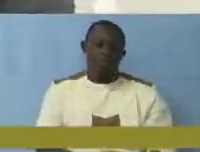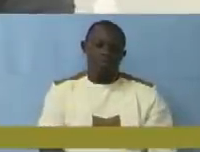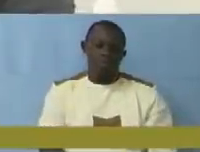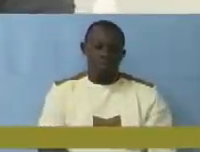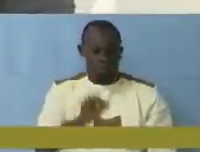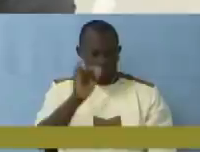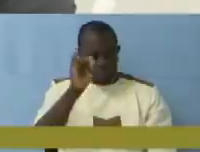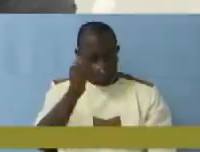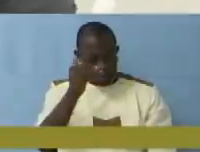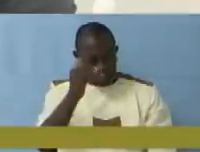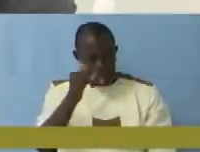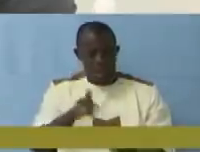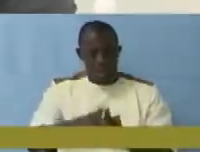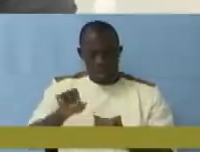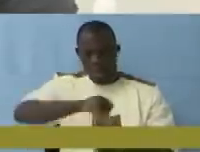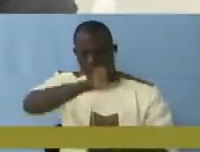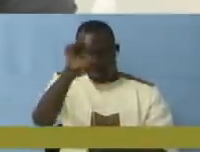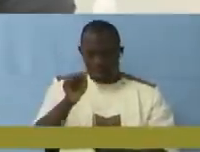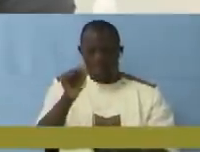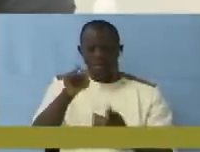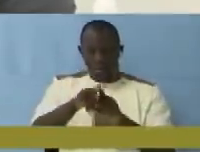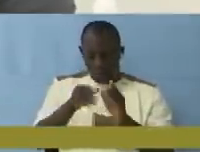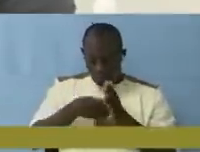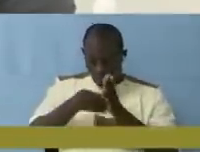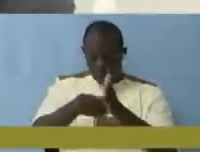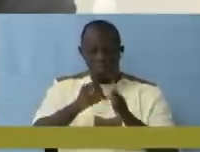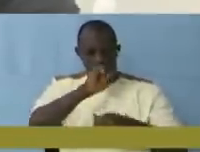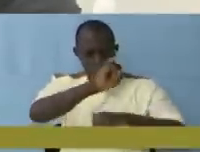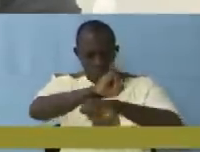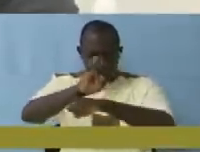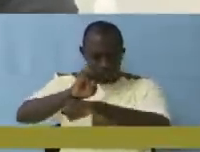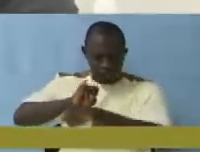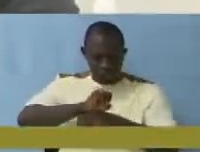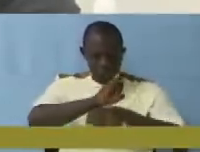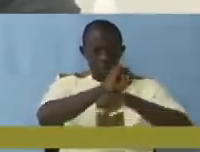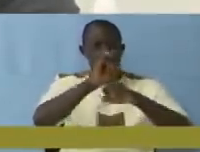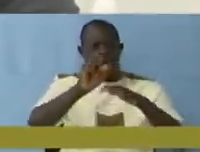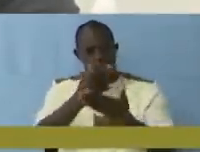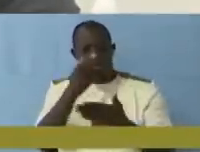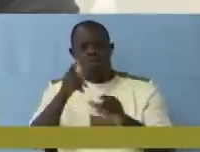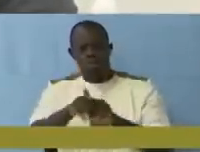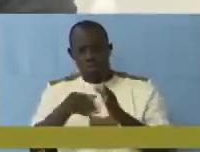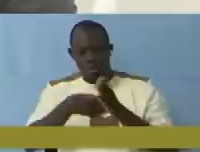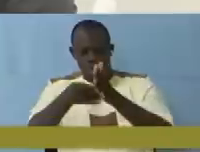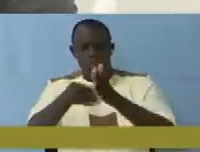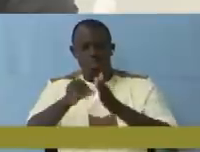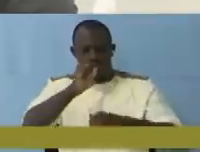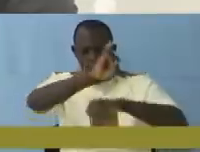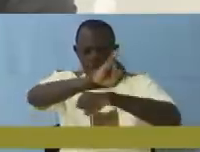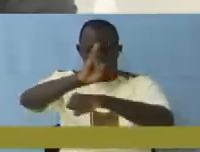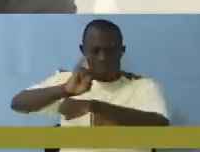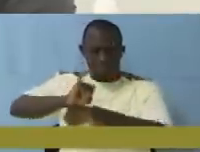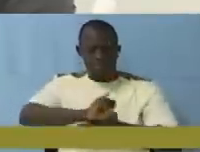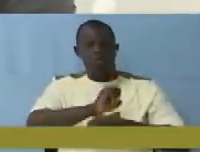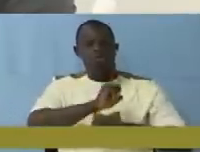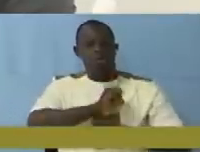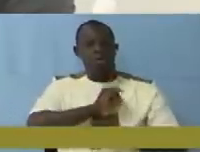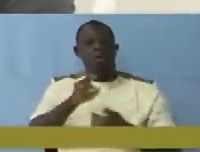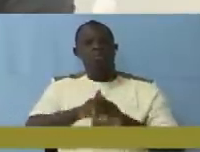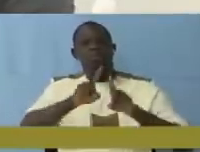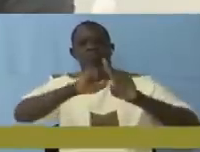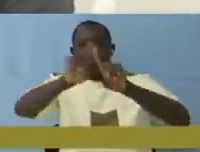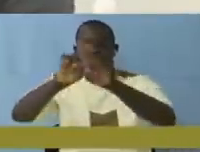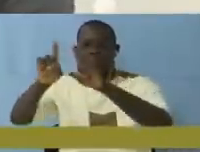Yes. And the directors would be identified, or they would identify themselves as directors of the various units. And